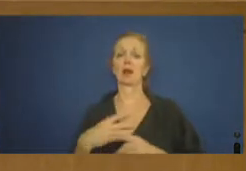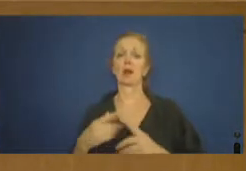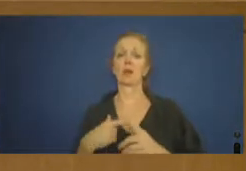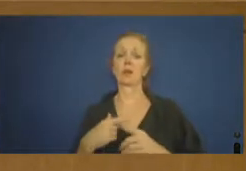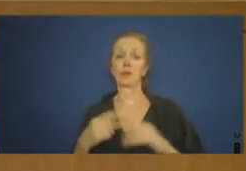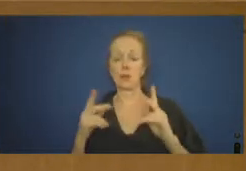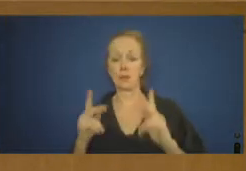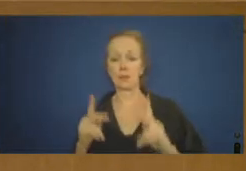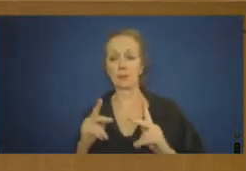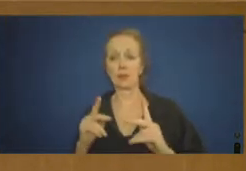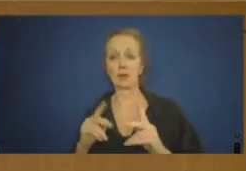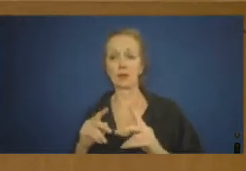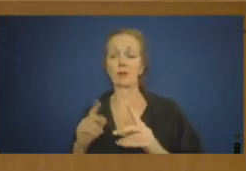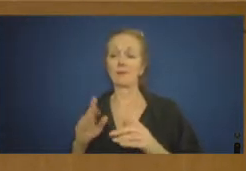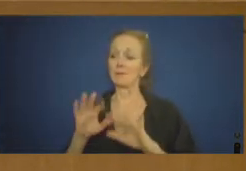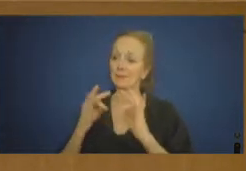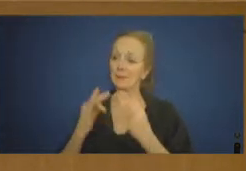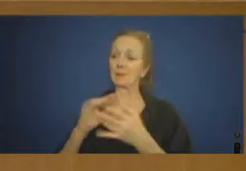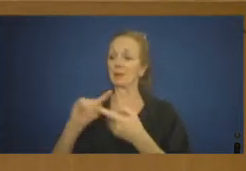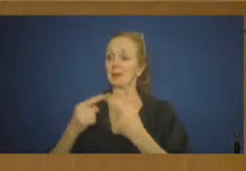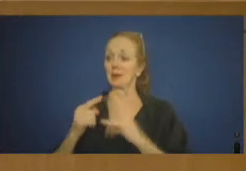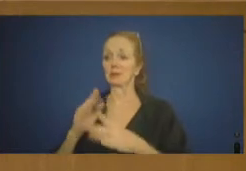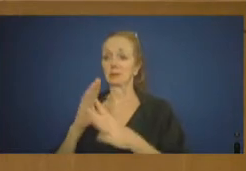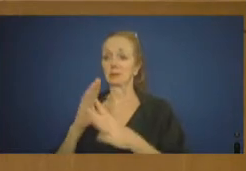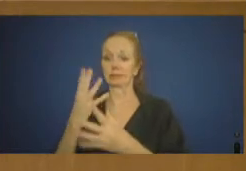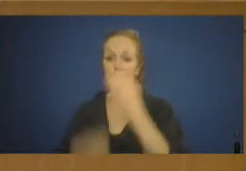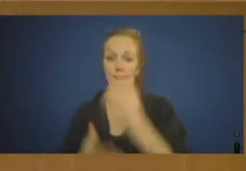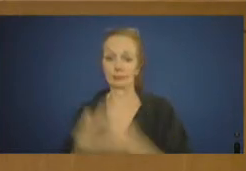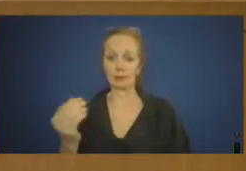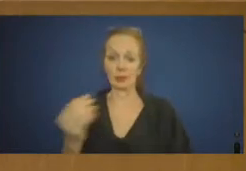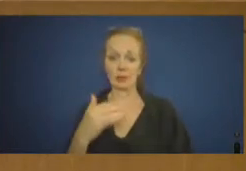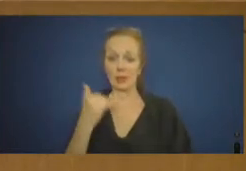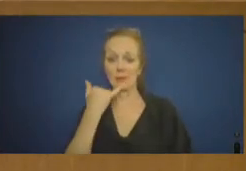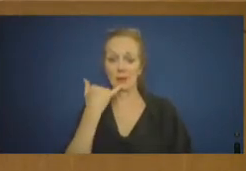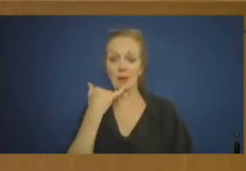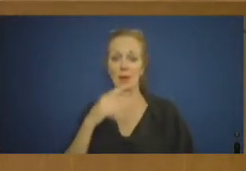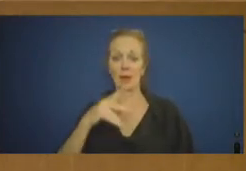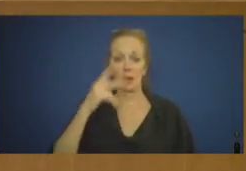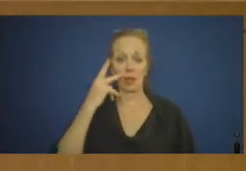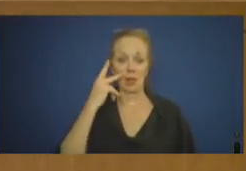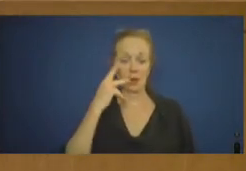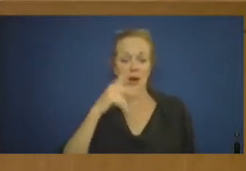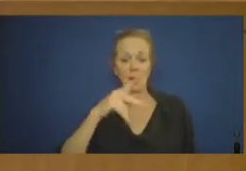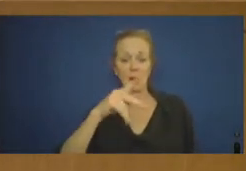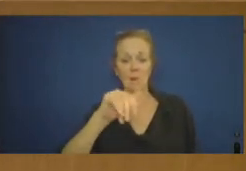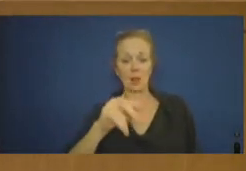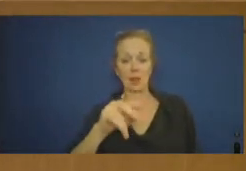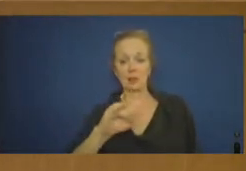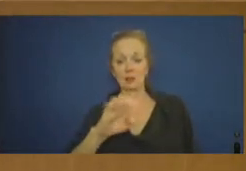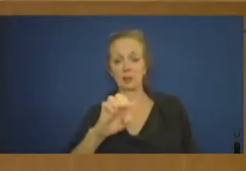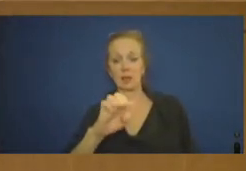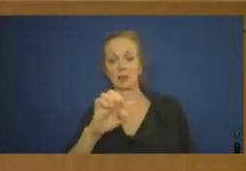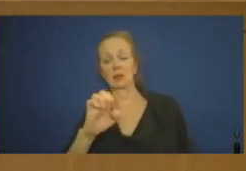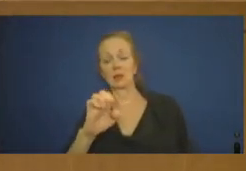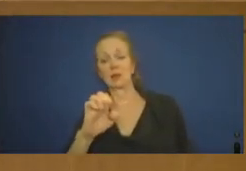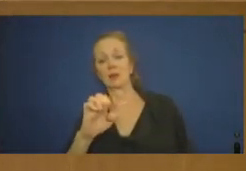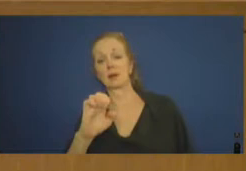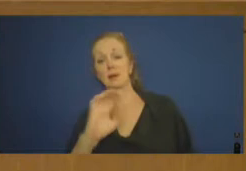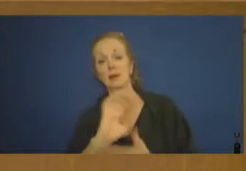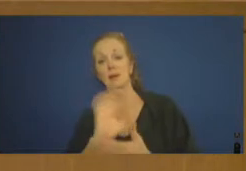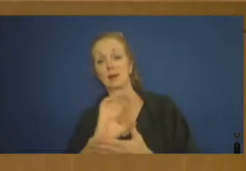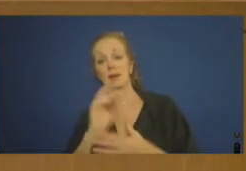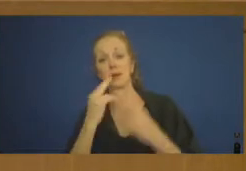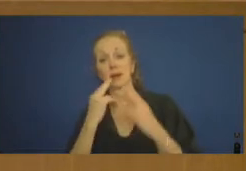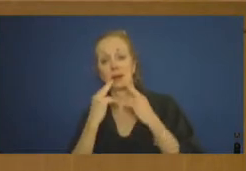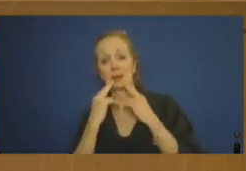and friends. If you were to go on your phone right now and look up Palestine, I'm sure you'd come across a video of innocent families losing their loved